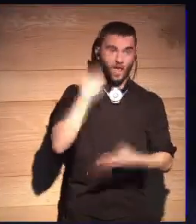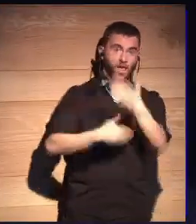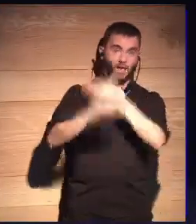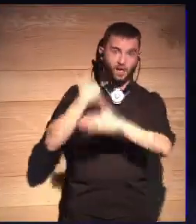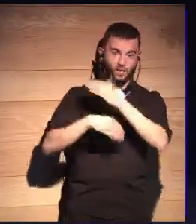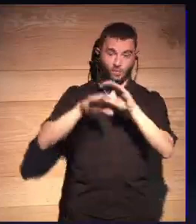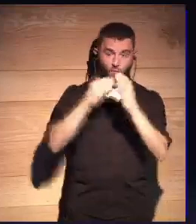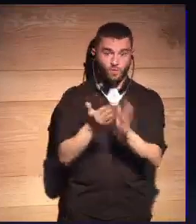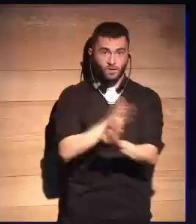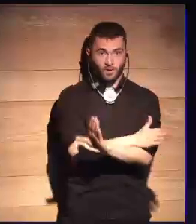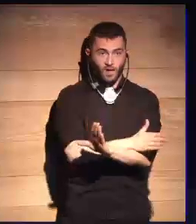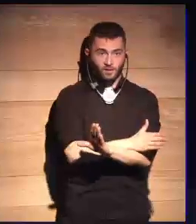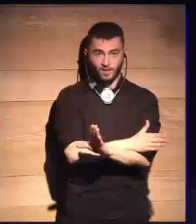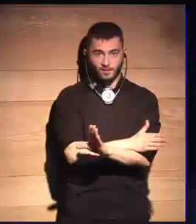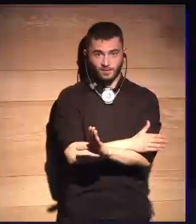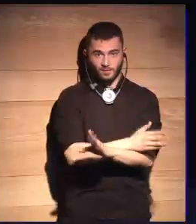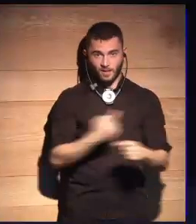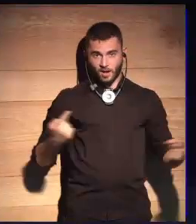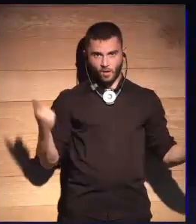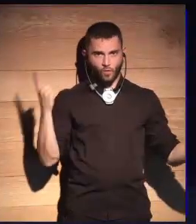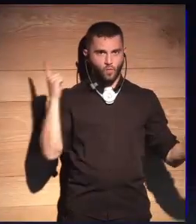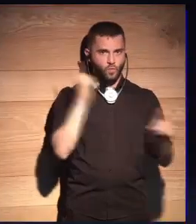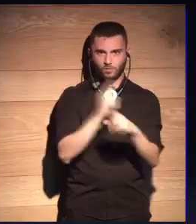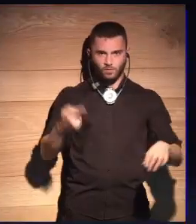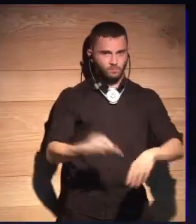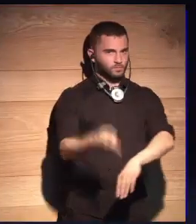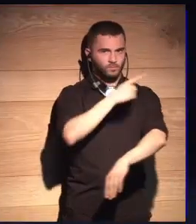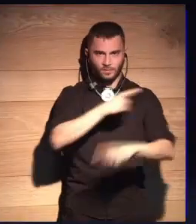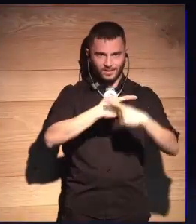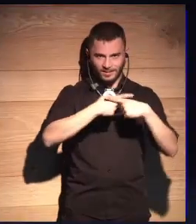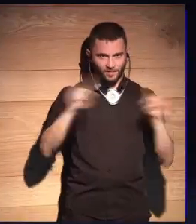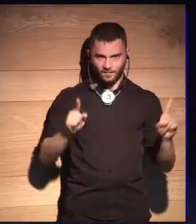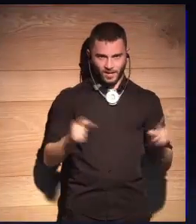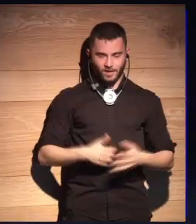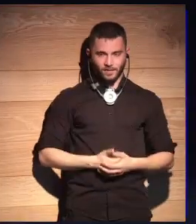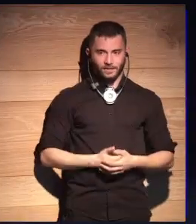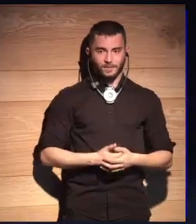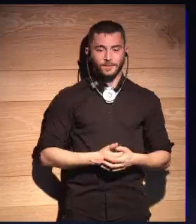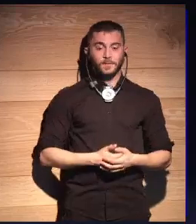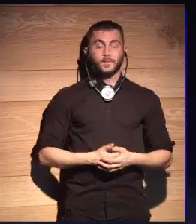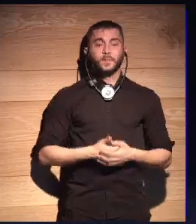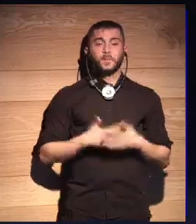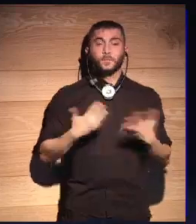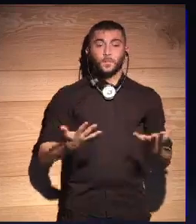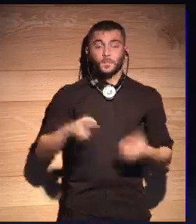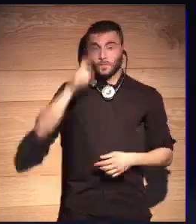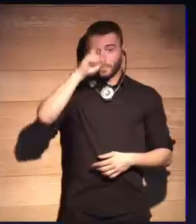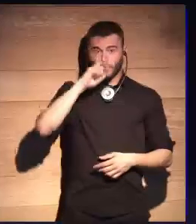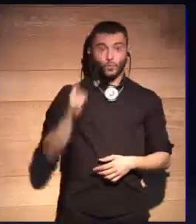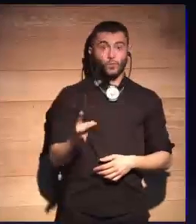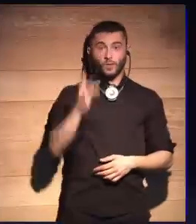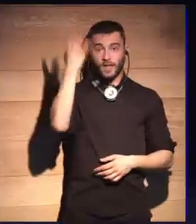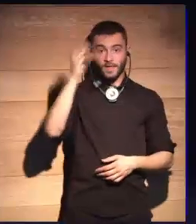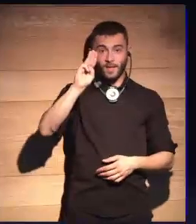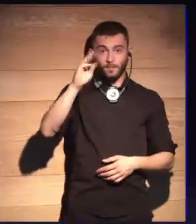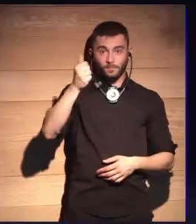advent of the internet also changed. The world before the internet was completely different to the one we have now. And there's something